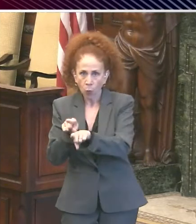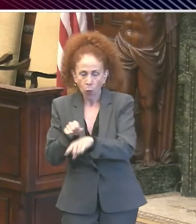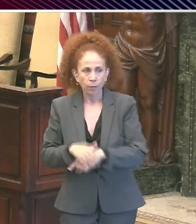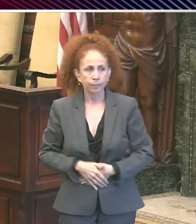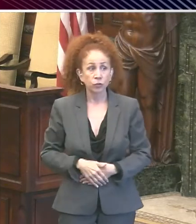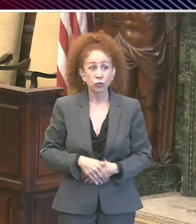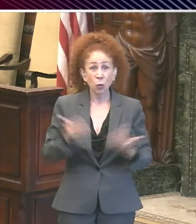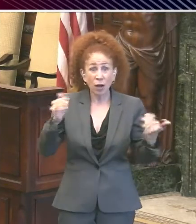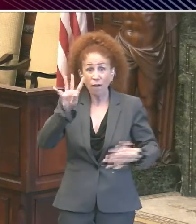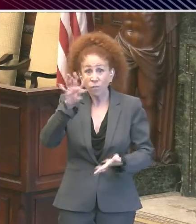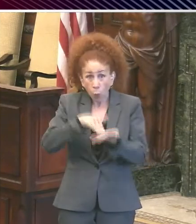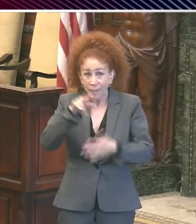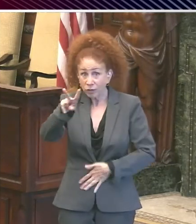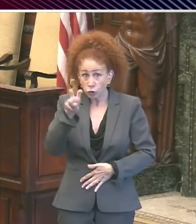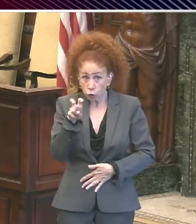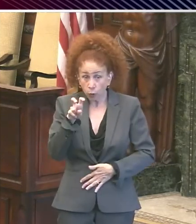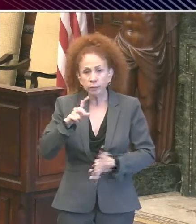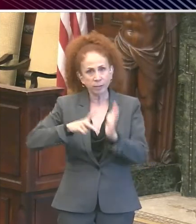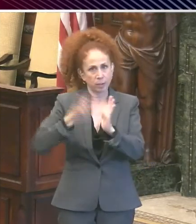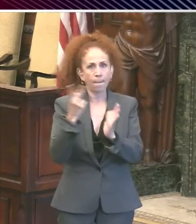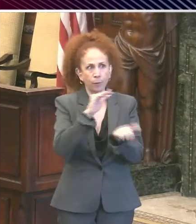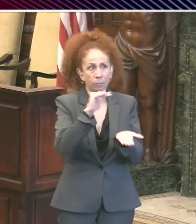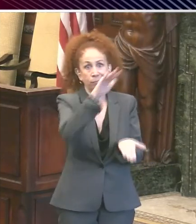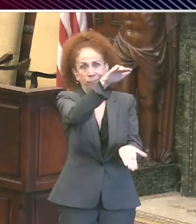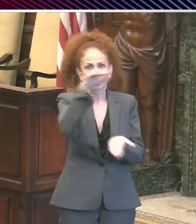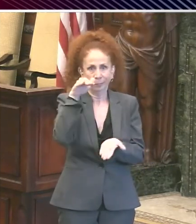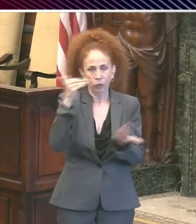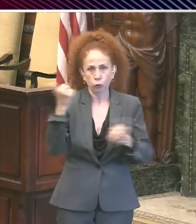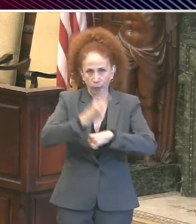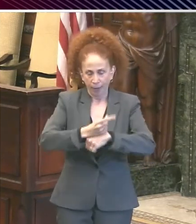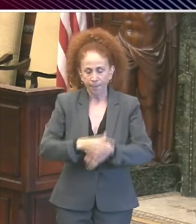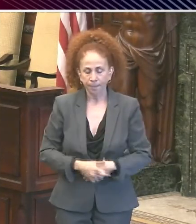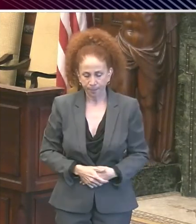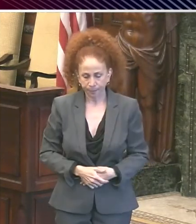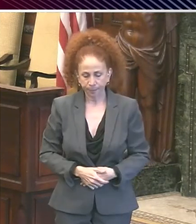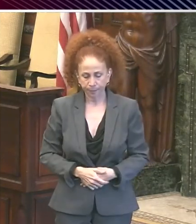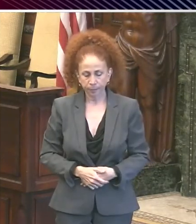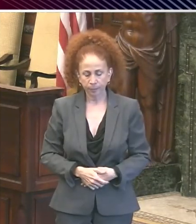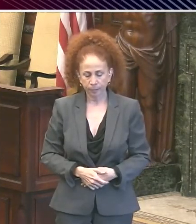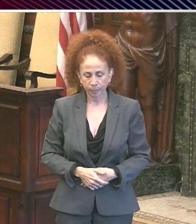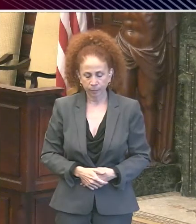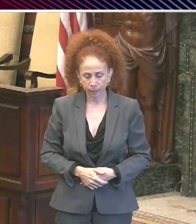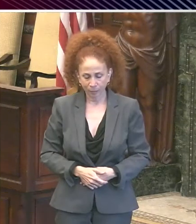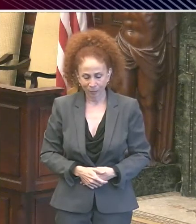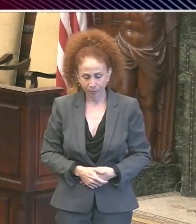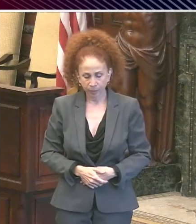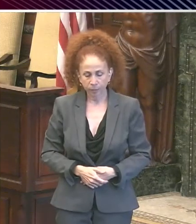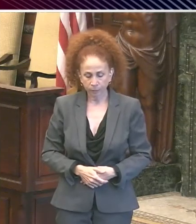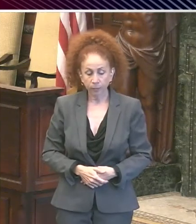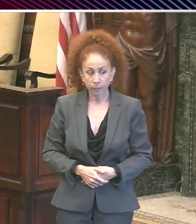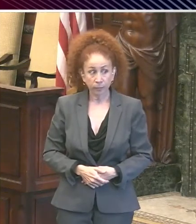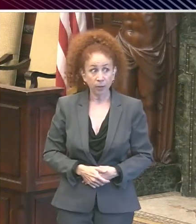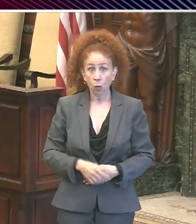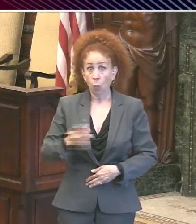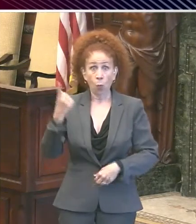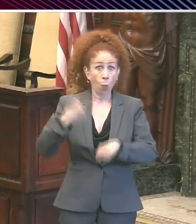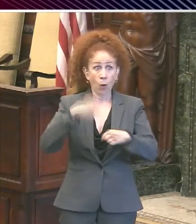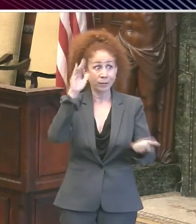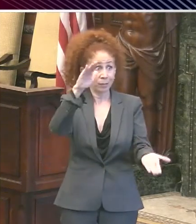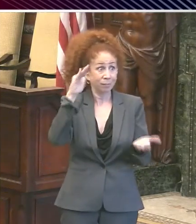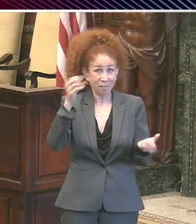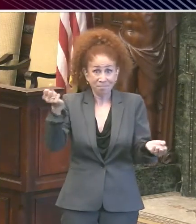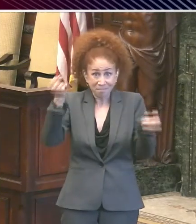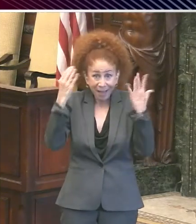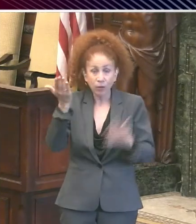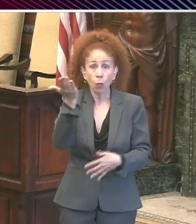out 4,200 tests is about double what our typical daily volume would be. And the fact that we got that many all at one time, I think,